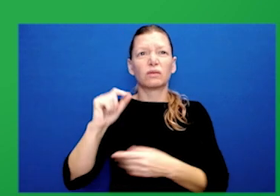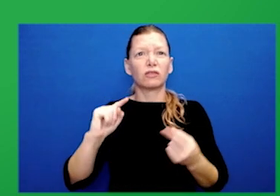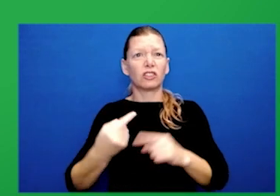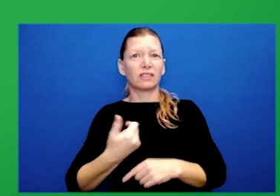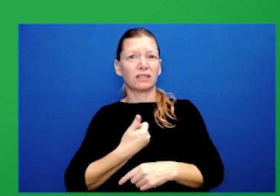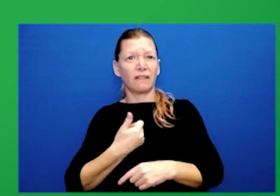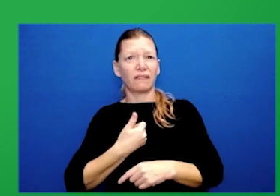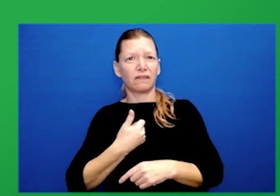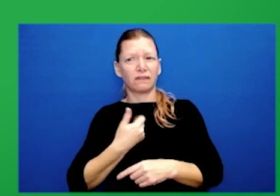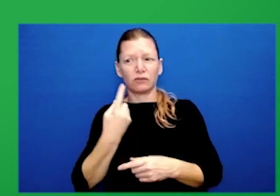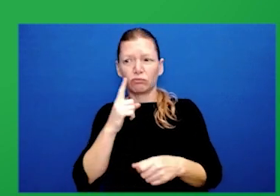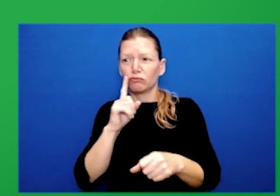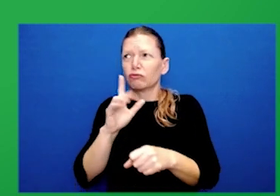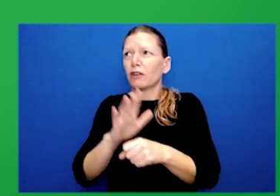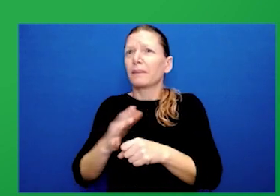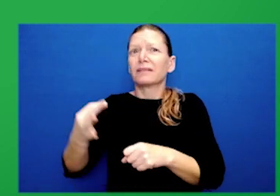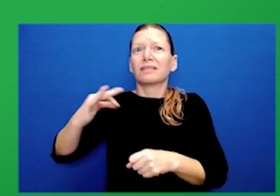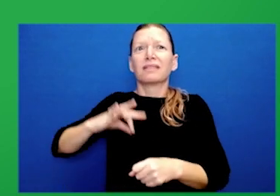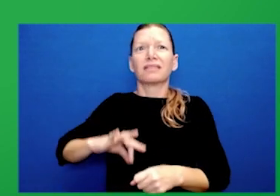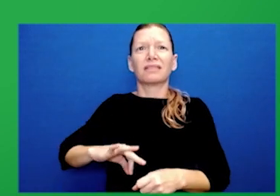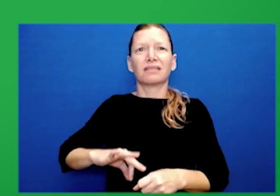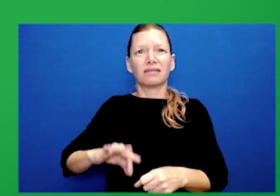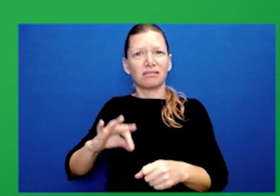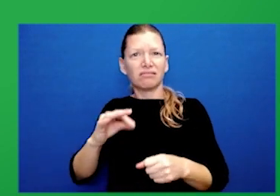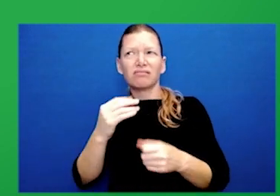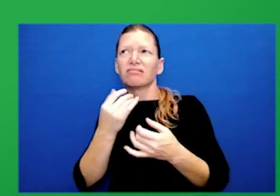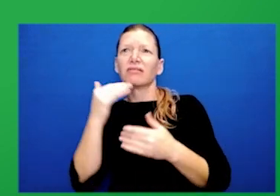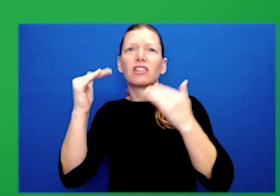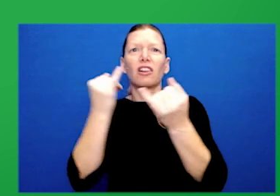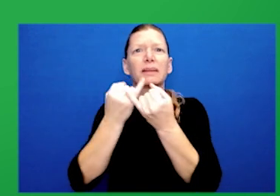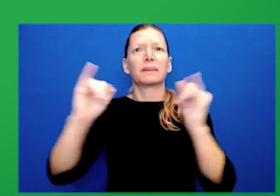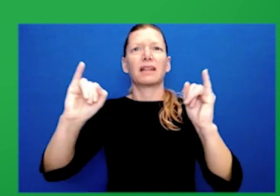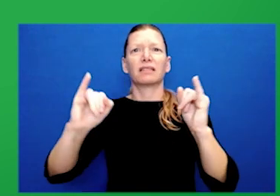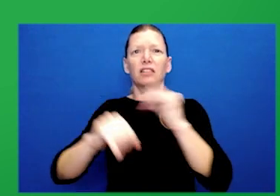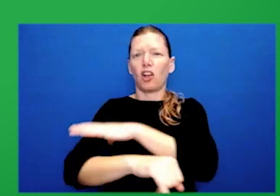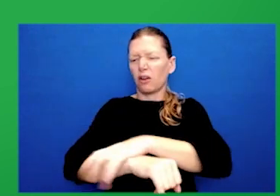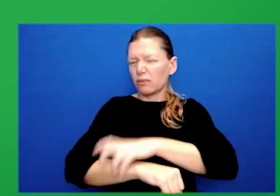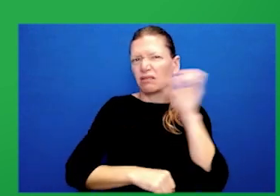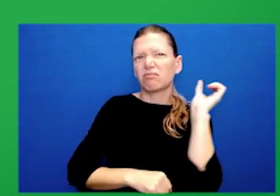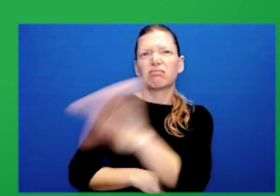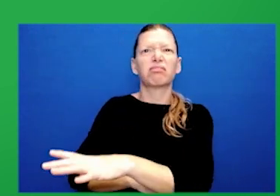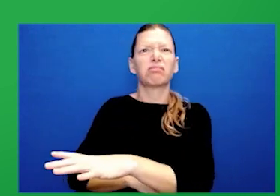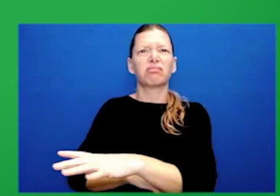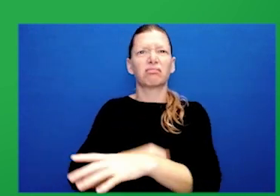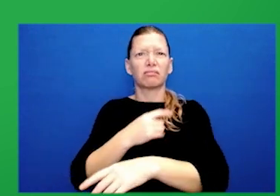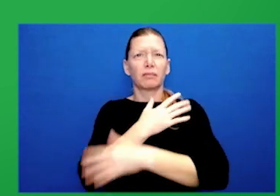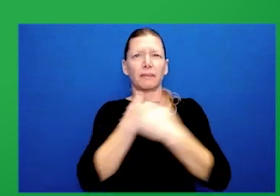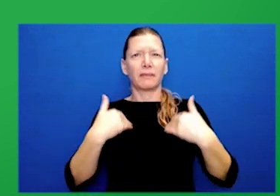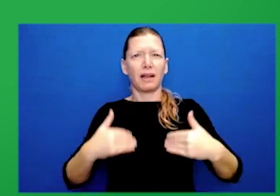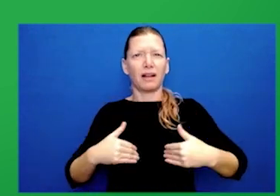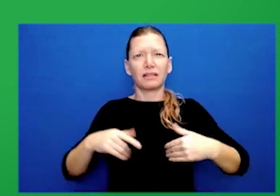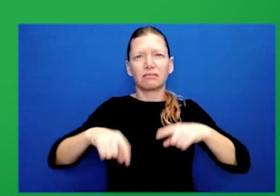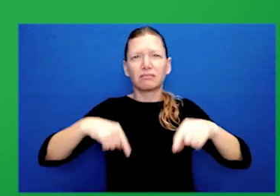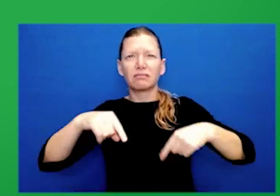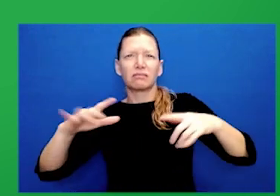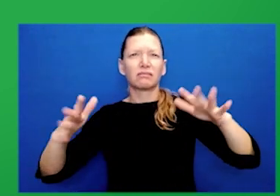Rebellion and refusal to hurt self for promised gain, marked adult independence with ditched arm brace,